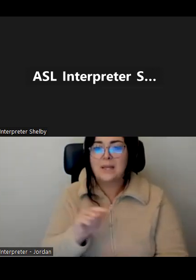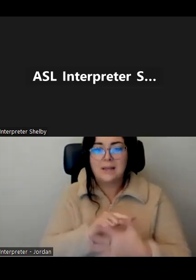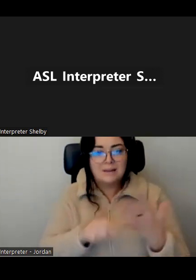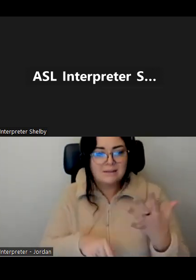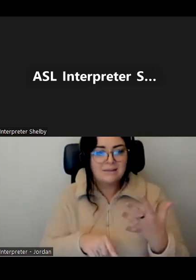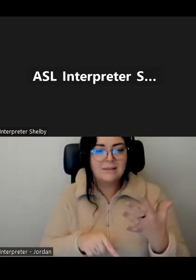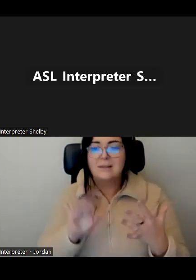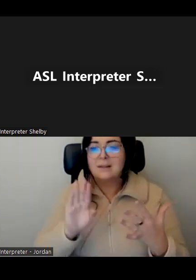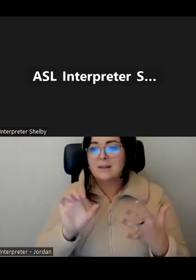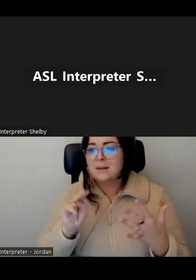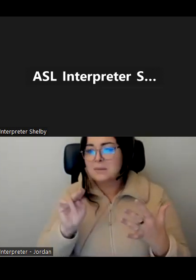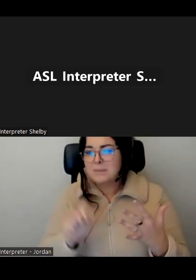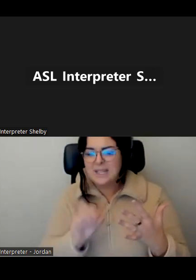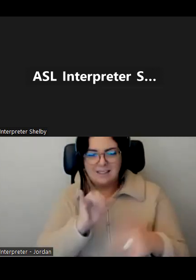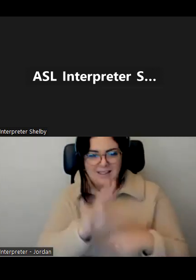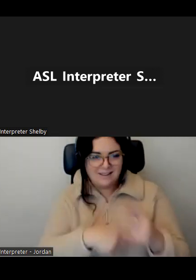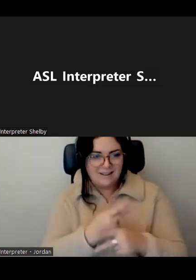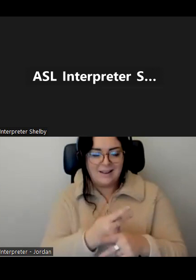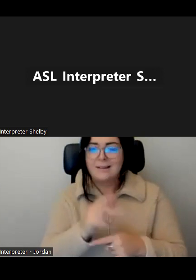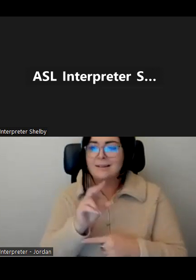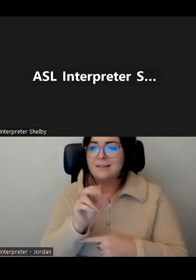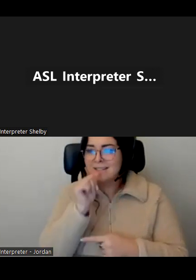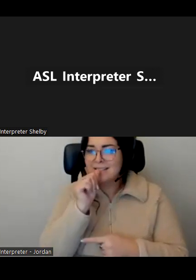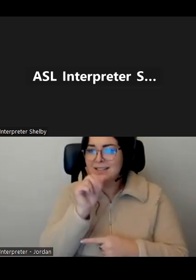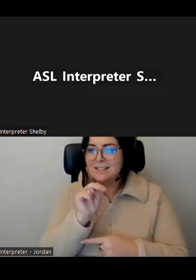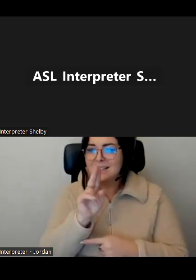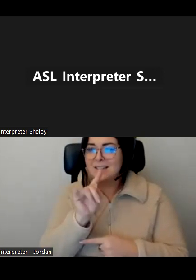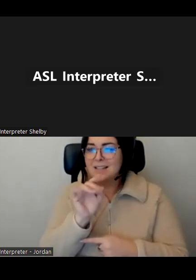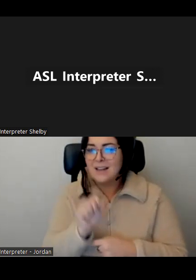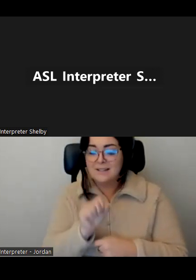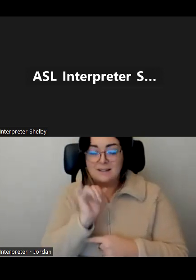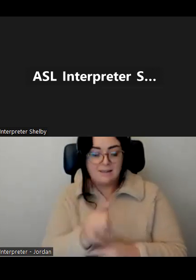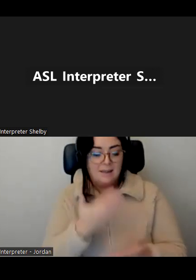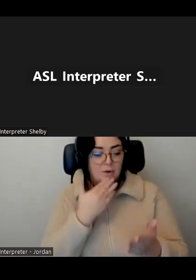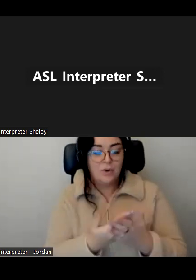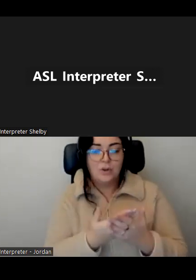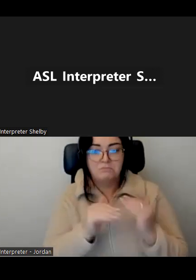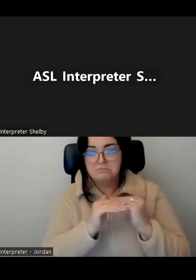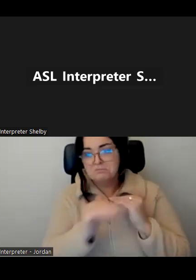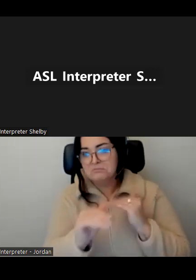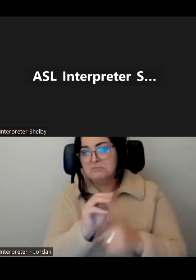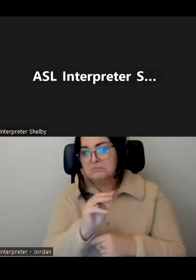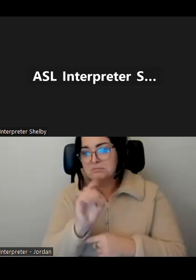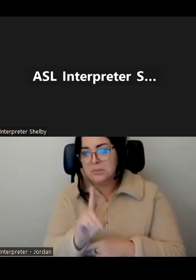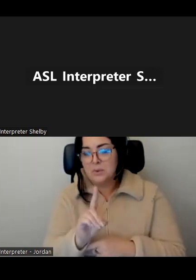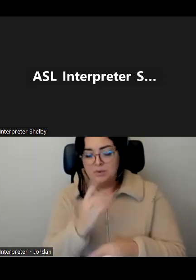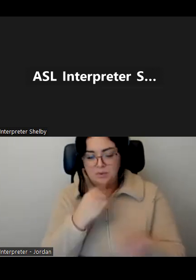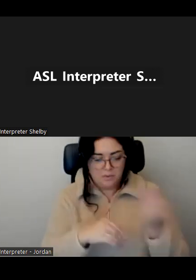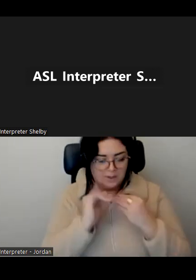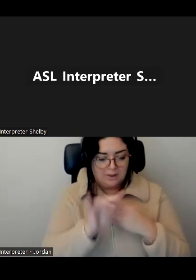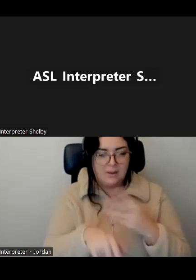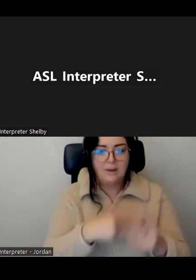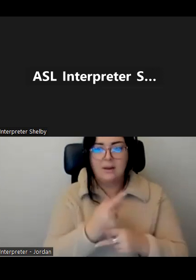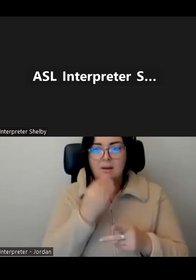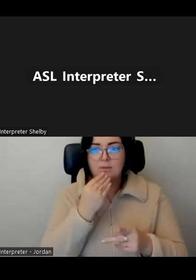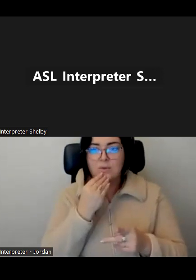beans, those type of things, nuts, then that can actually provide us with a more stable mood. So it's kind of like you eat these things